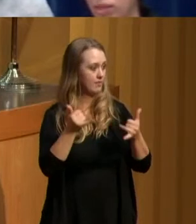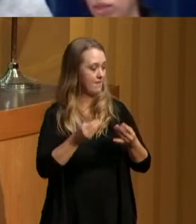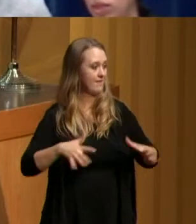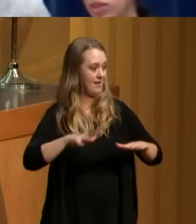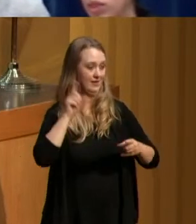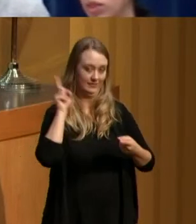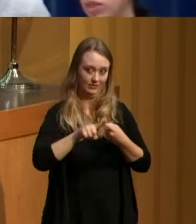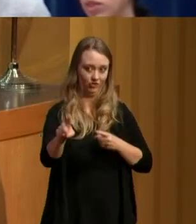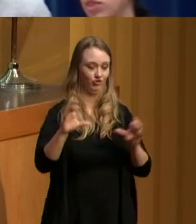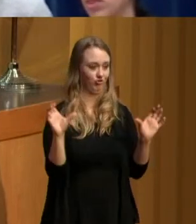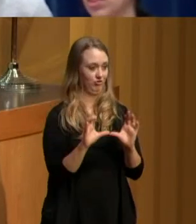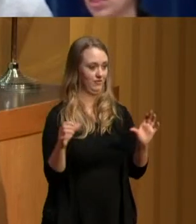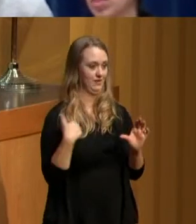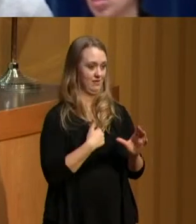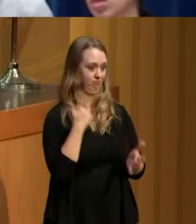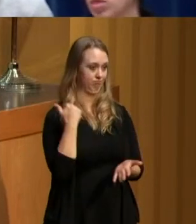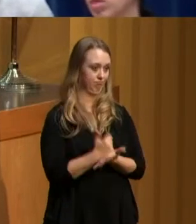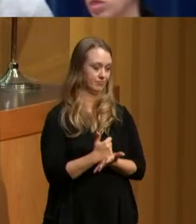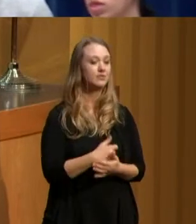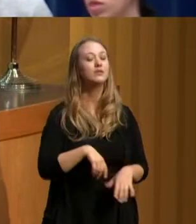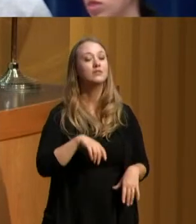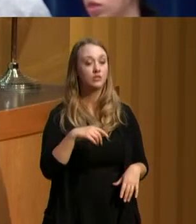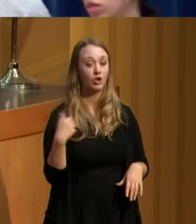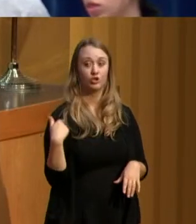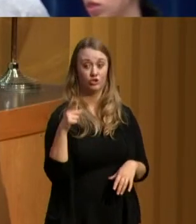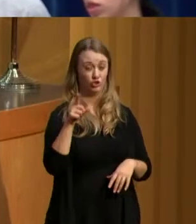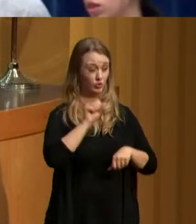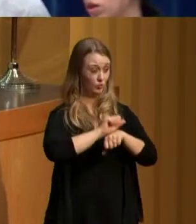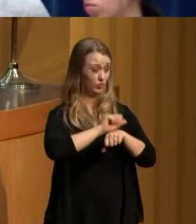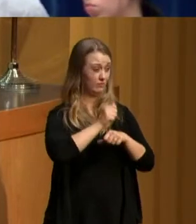certified. And she works in multiple roles in